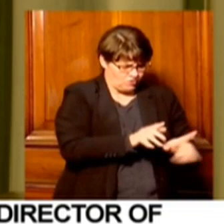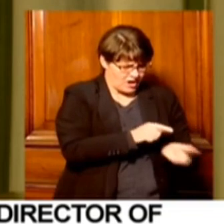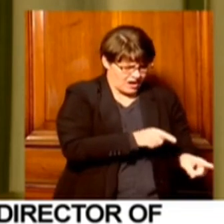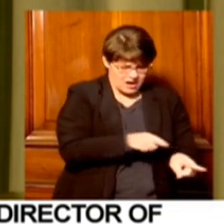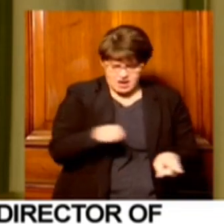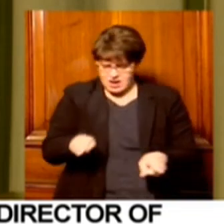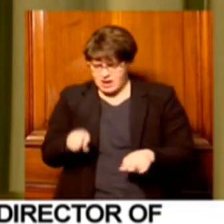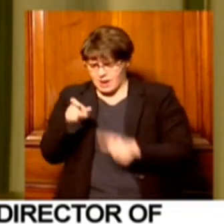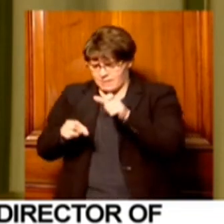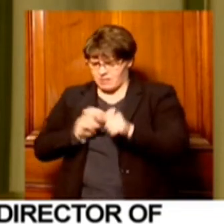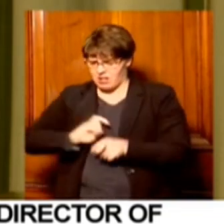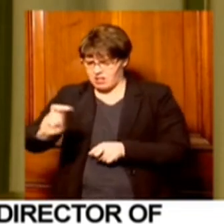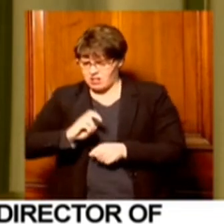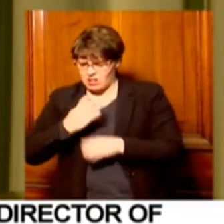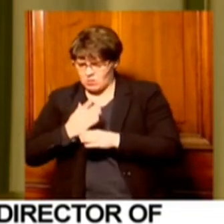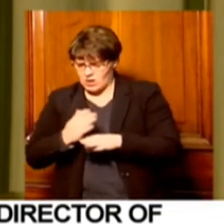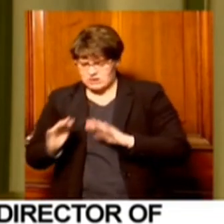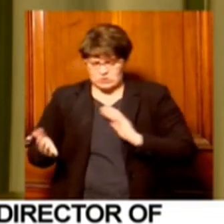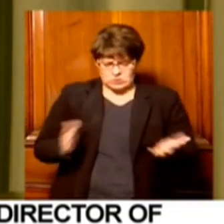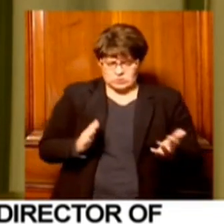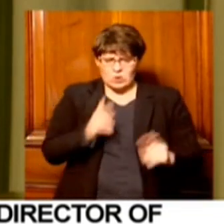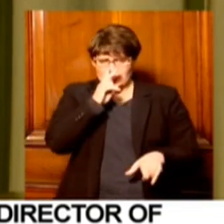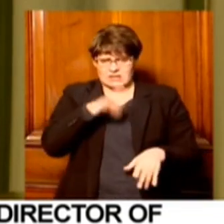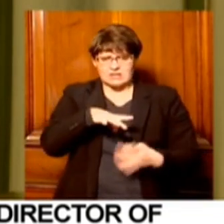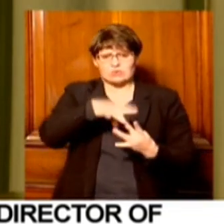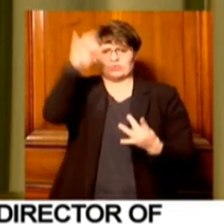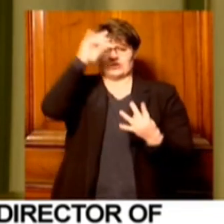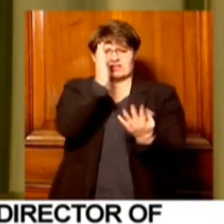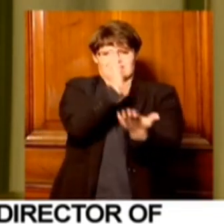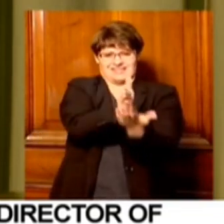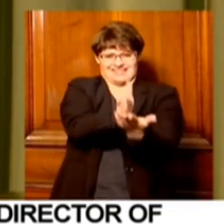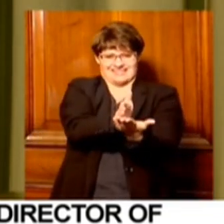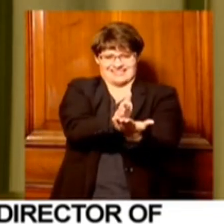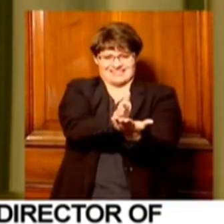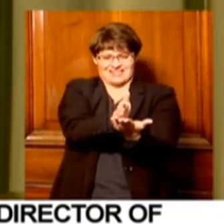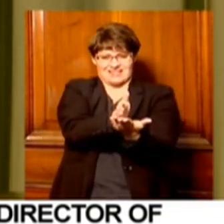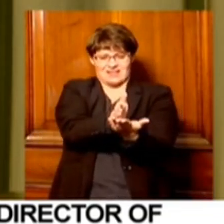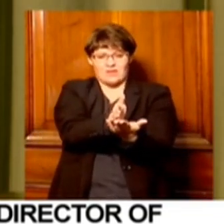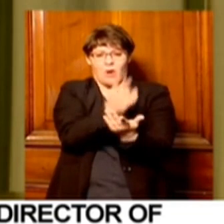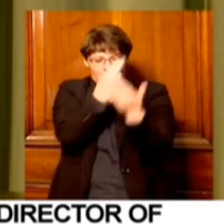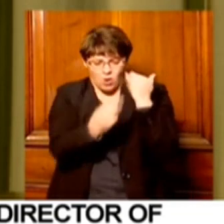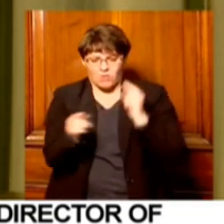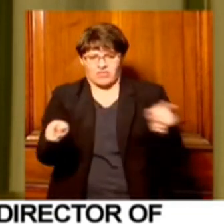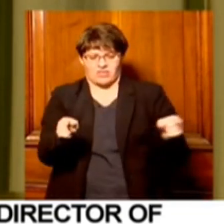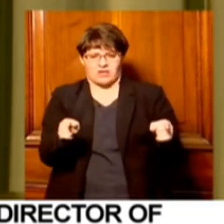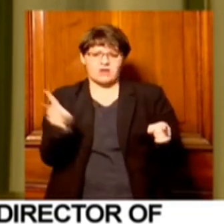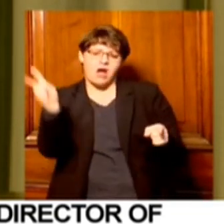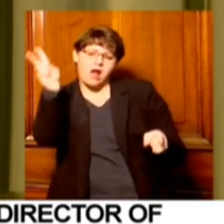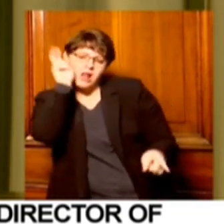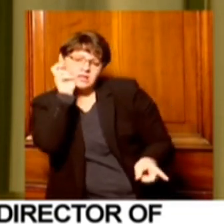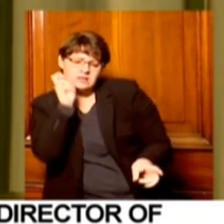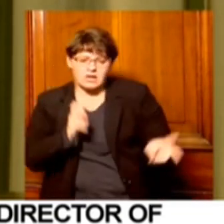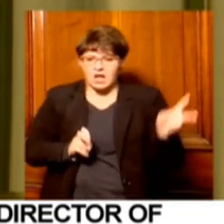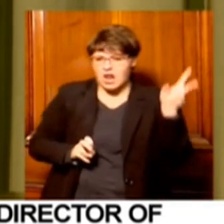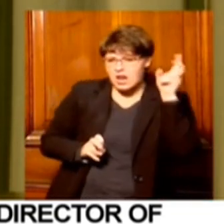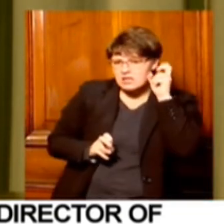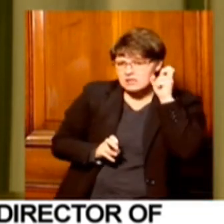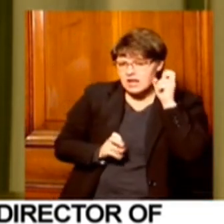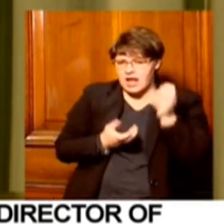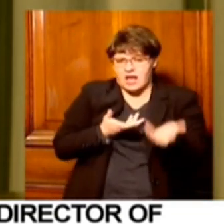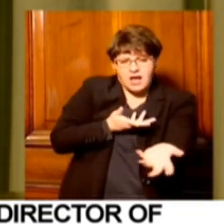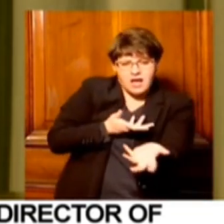forward. And we wish to thank them also for their participation and for listening to us and engaging with